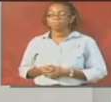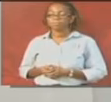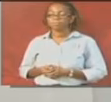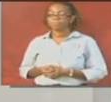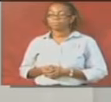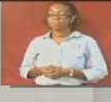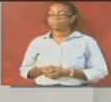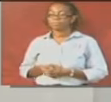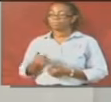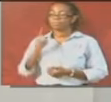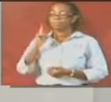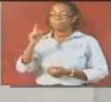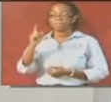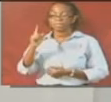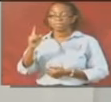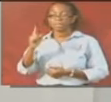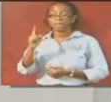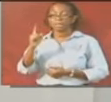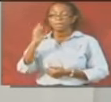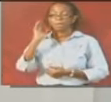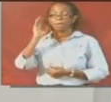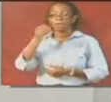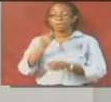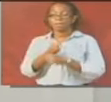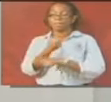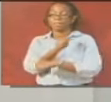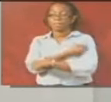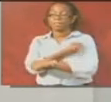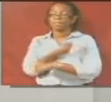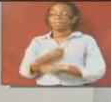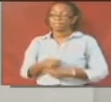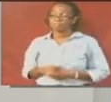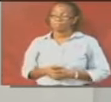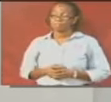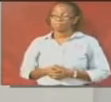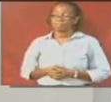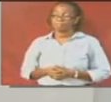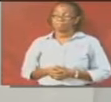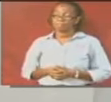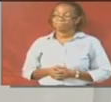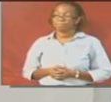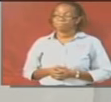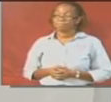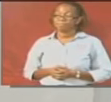and we will be putting system in place to ensure those persons are vaccinated.